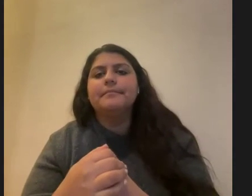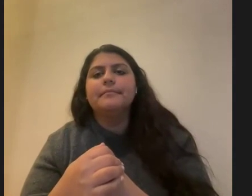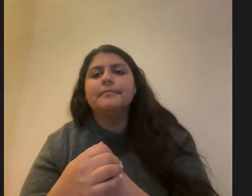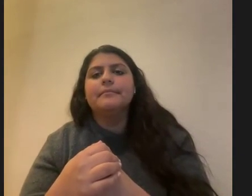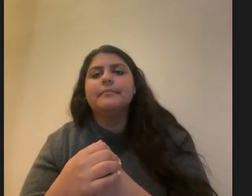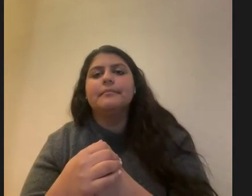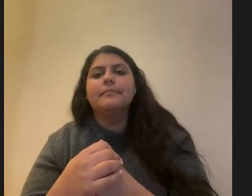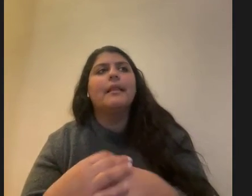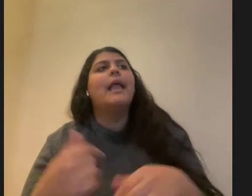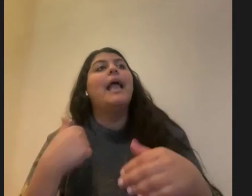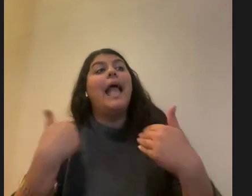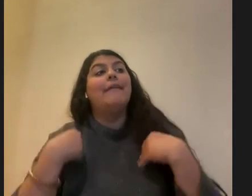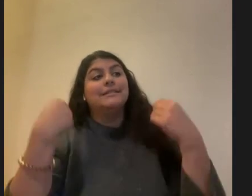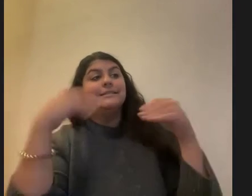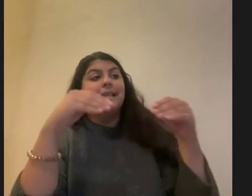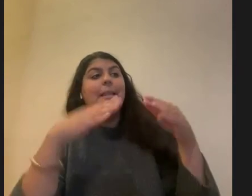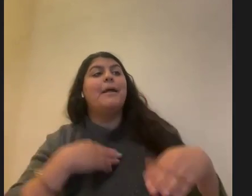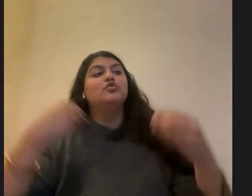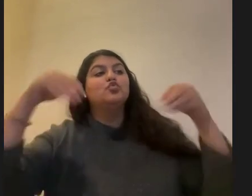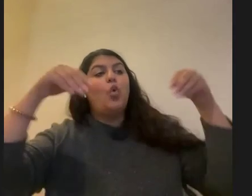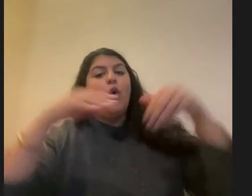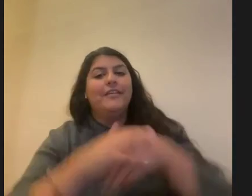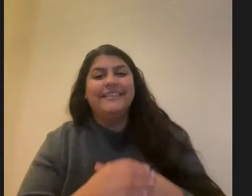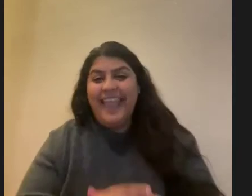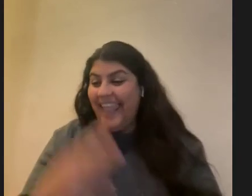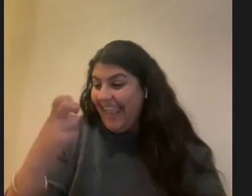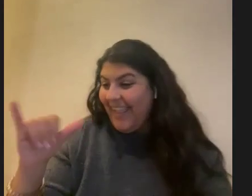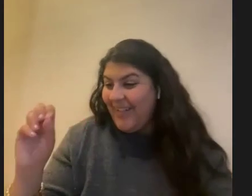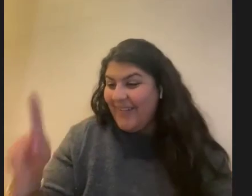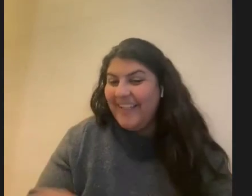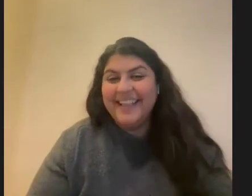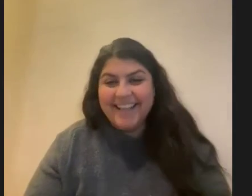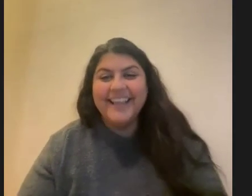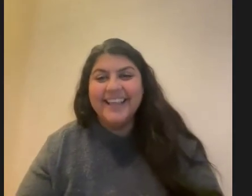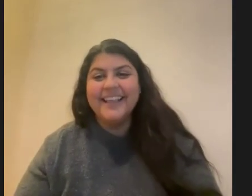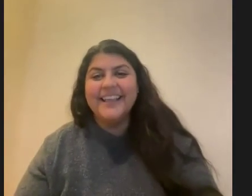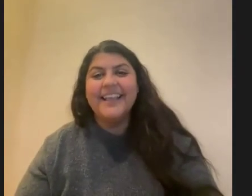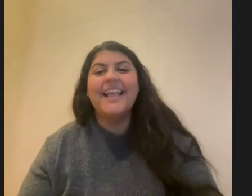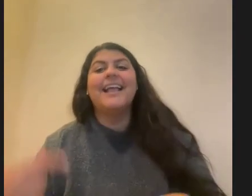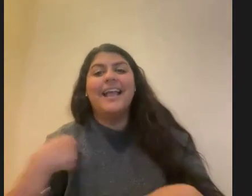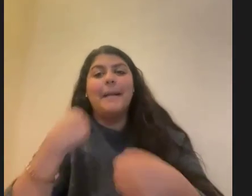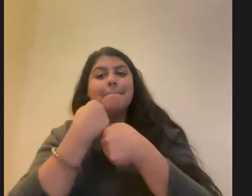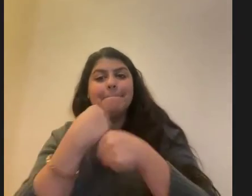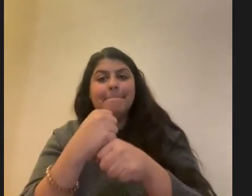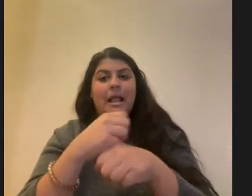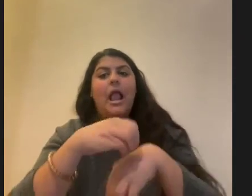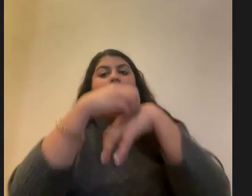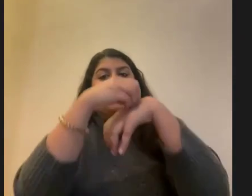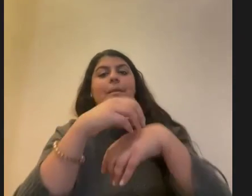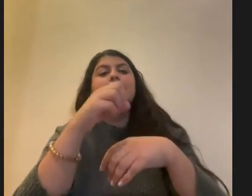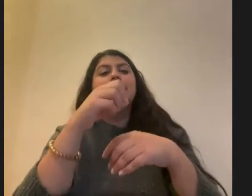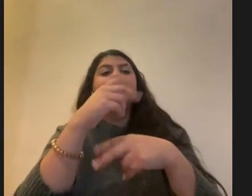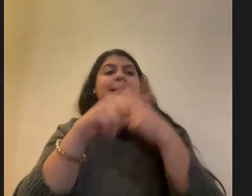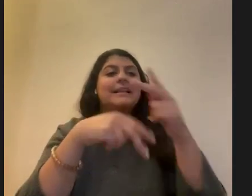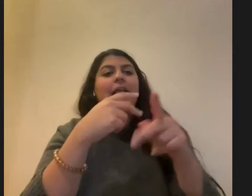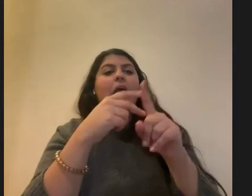I have a sale right now in my store. Hey, I okay. would tell them. I make cephalopod theme merchandise with my art